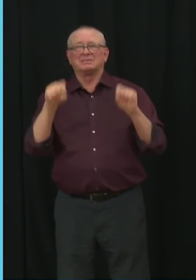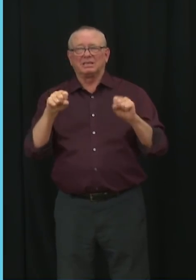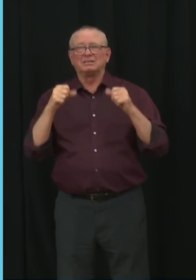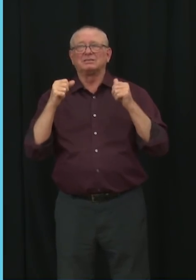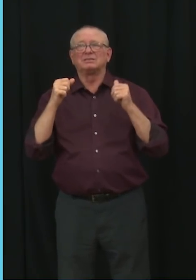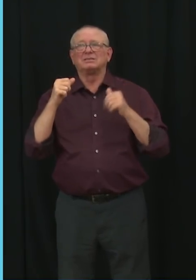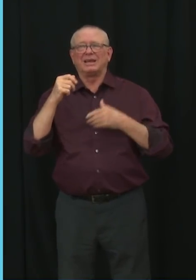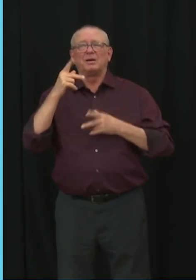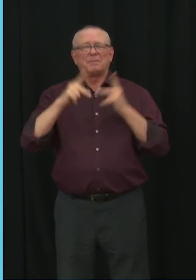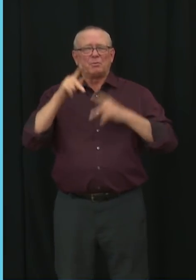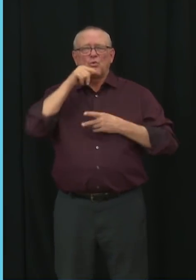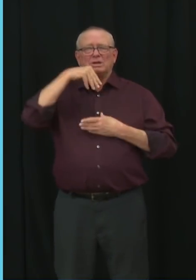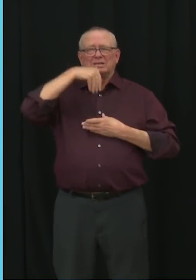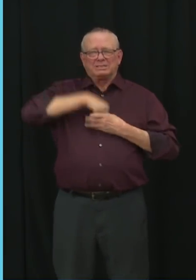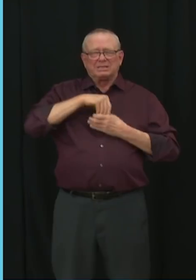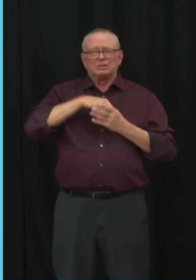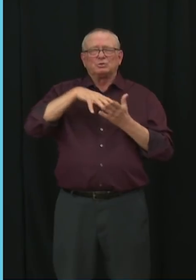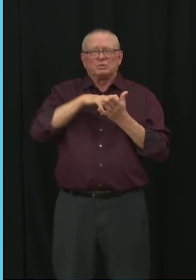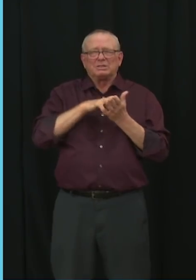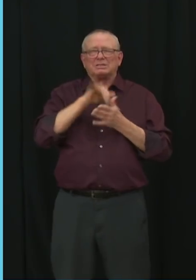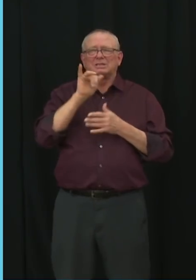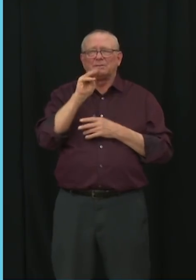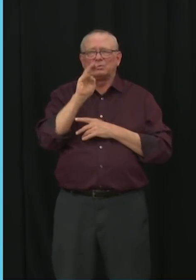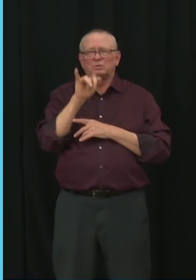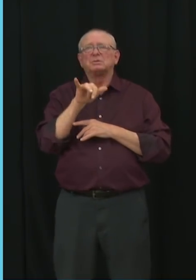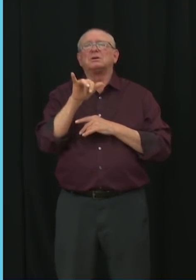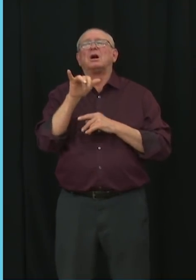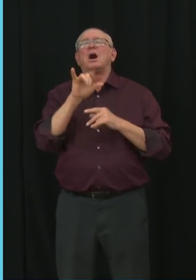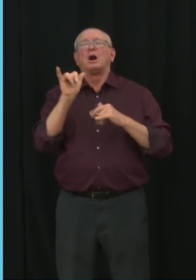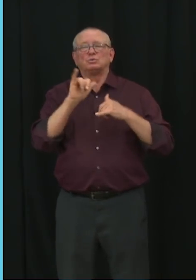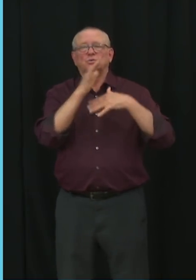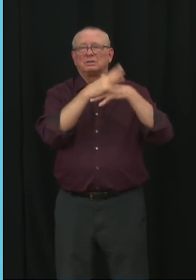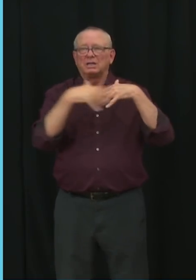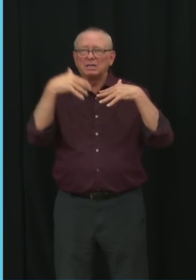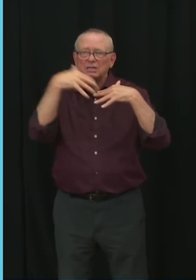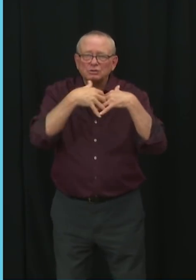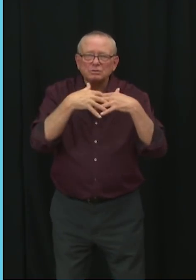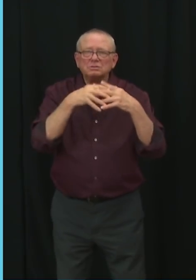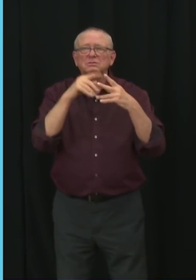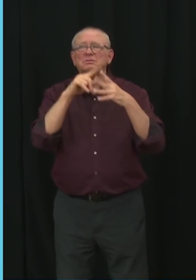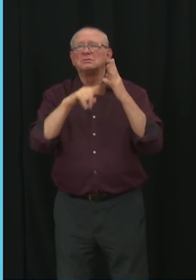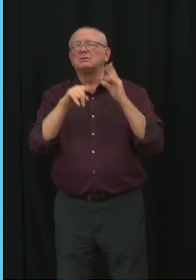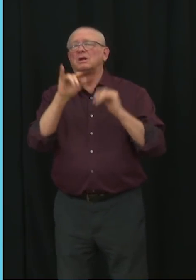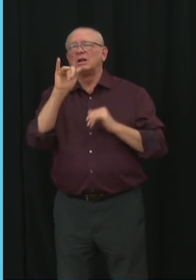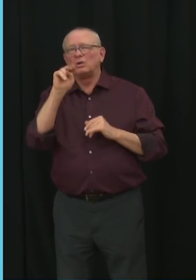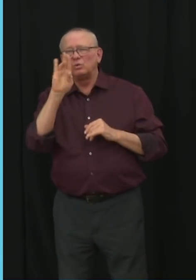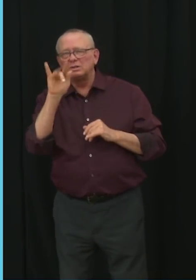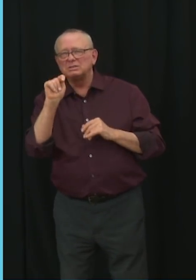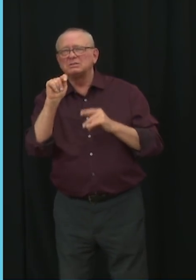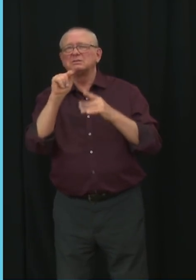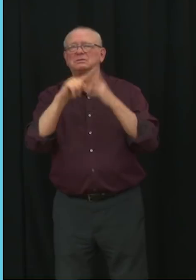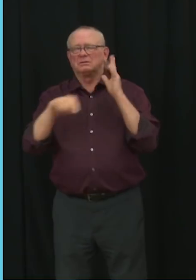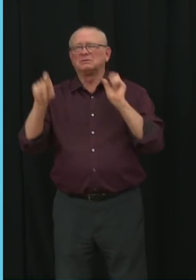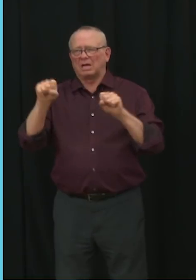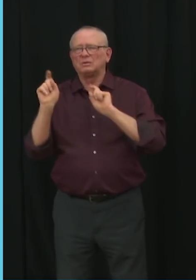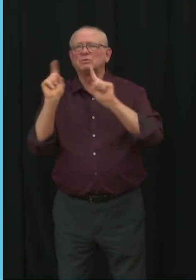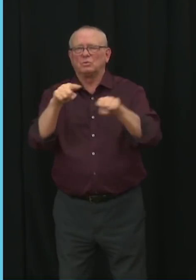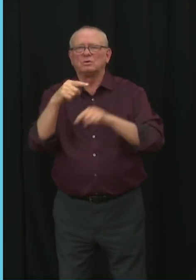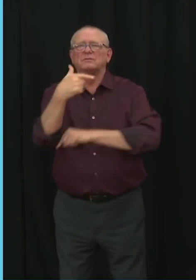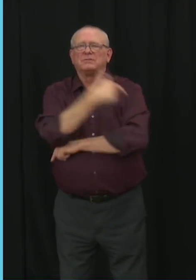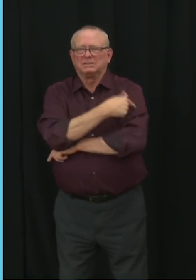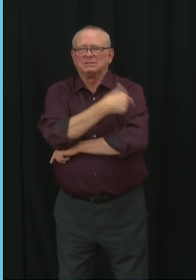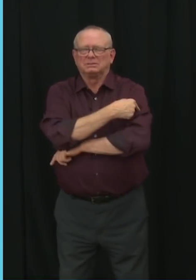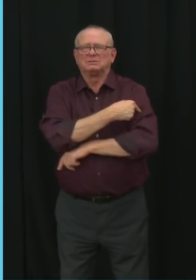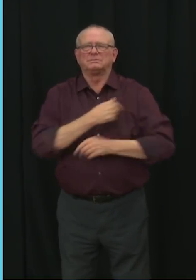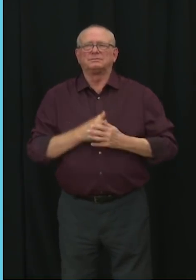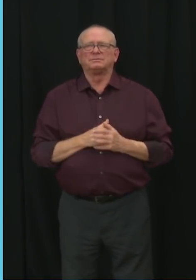well, adolescents between the age of 12 and 17 with immunocompromising conditions can now receive a 4th dose booster to